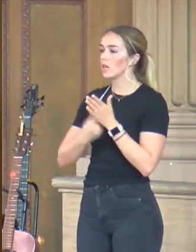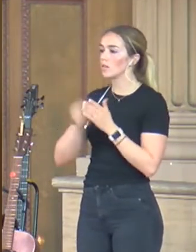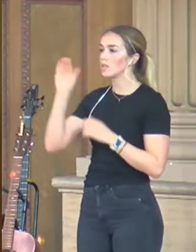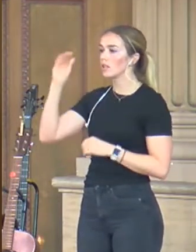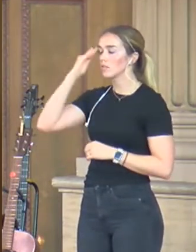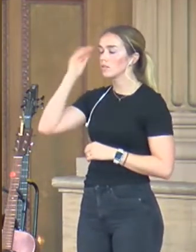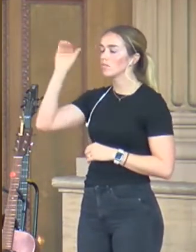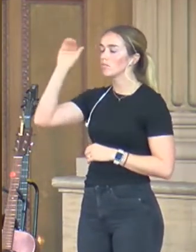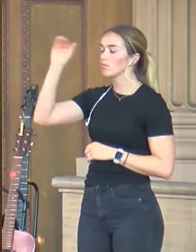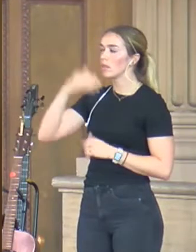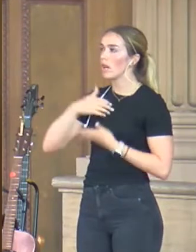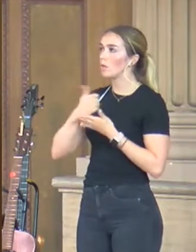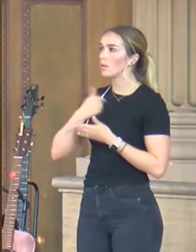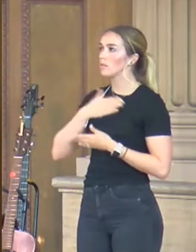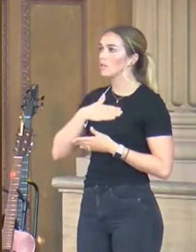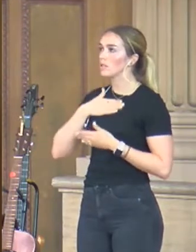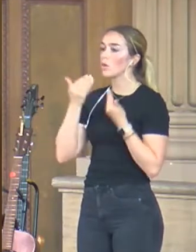prayer, we're invited to pray it.